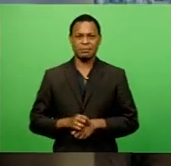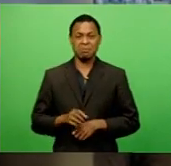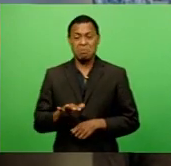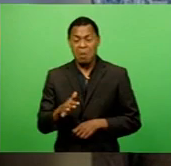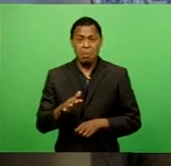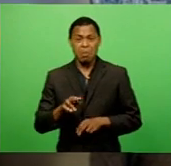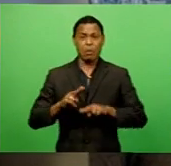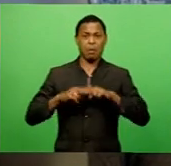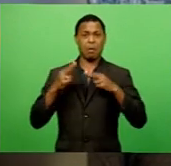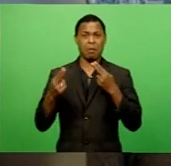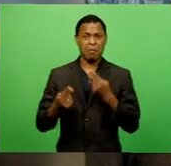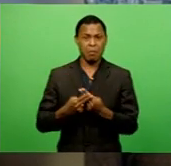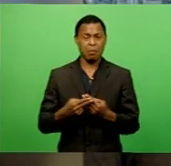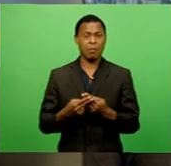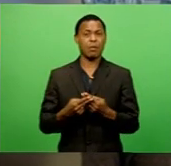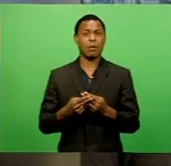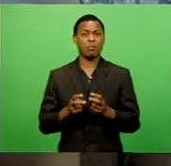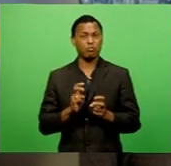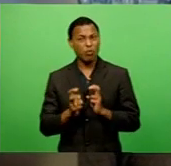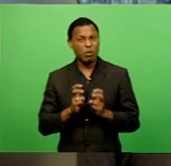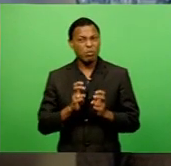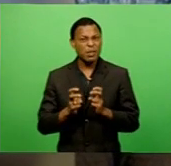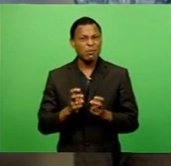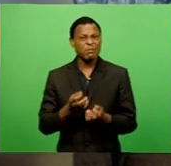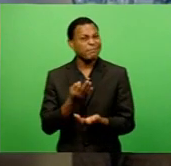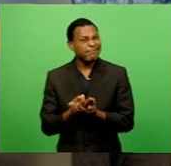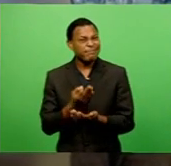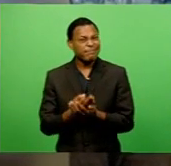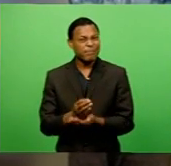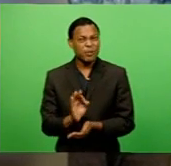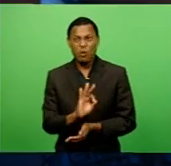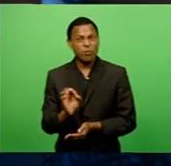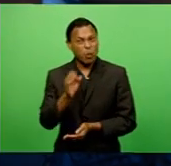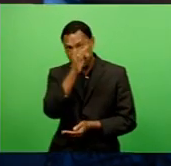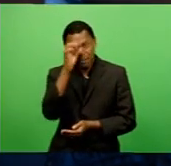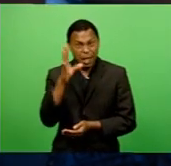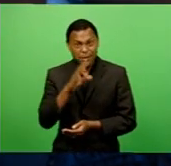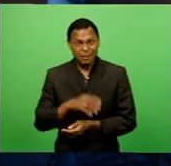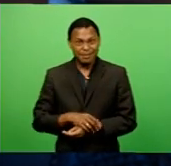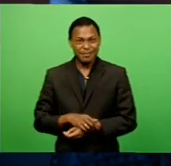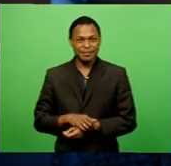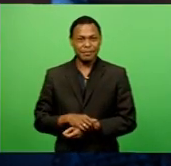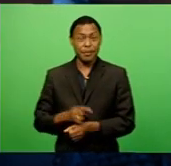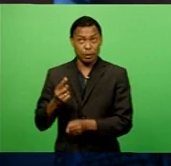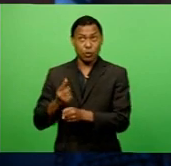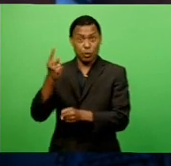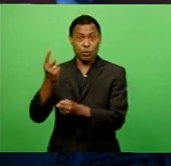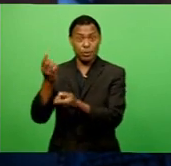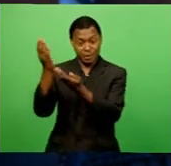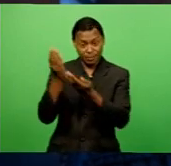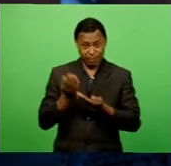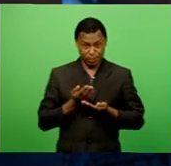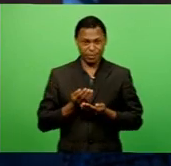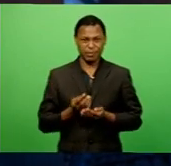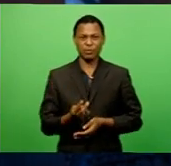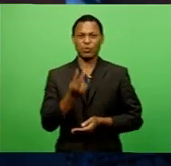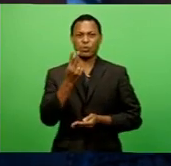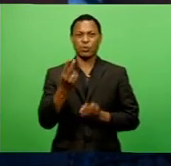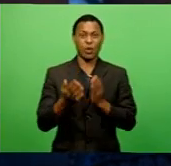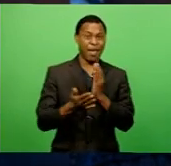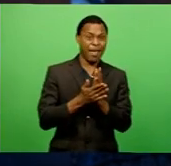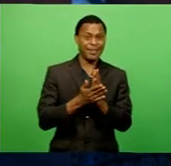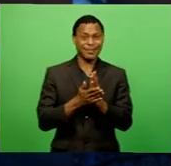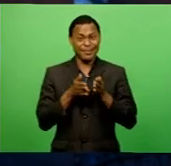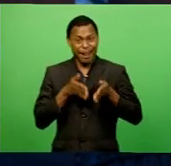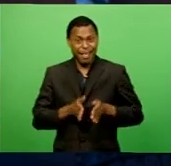having financial problems, you may be not smart, but if God has given you two hands, two legs that you can think, you can